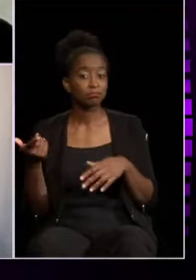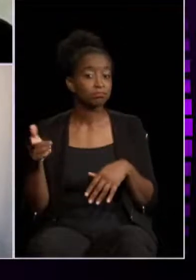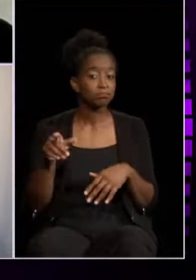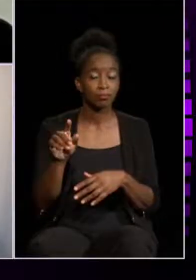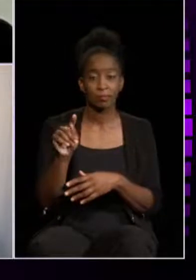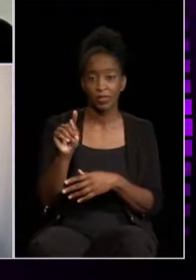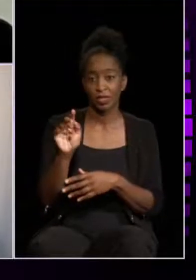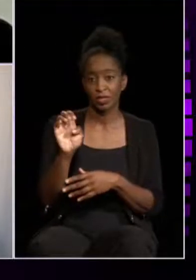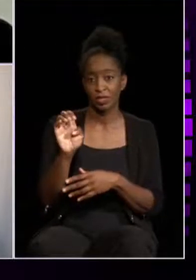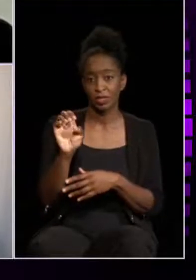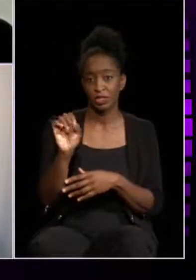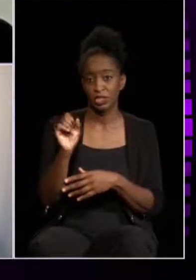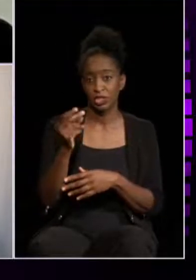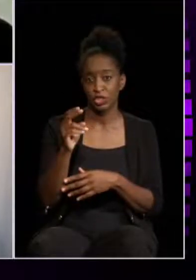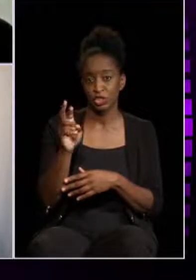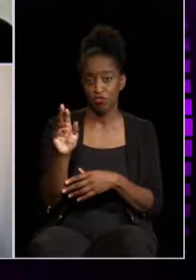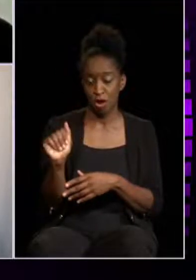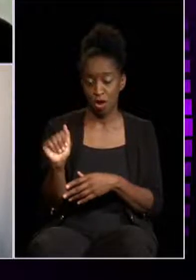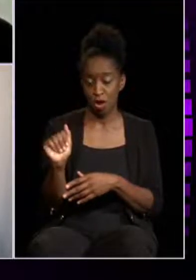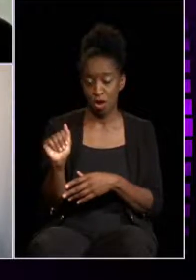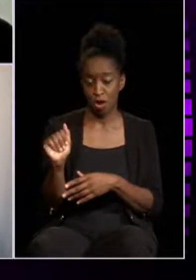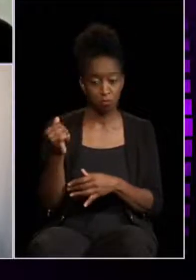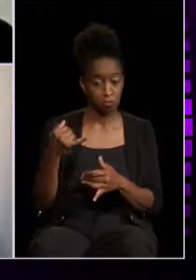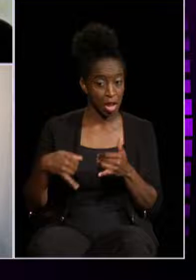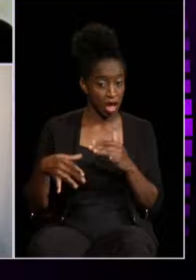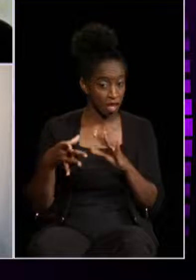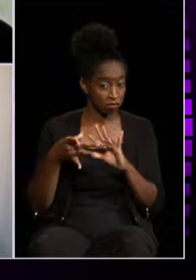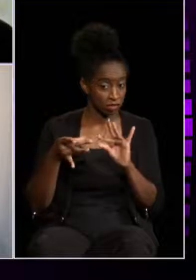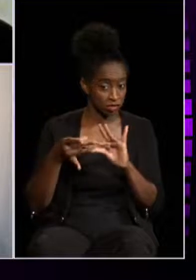Tashira, any final words?